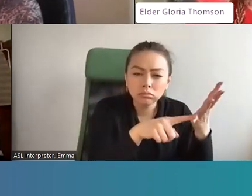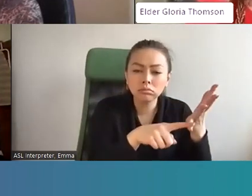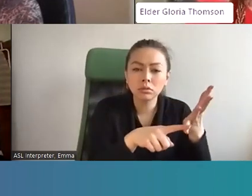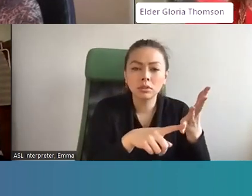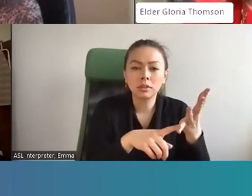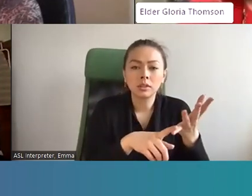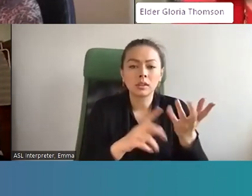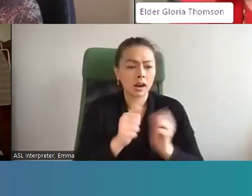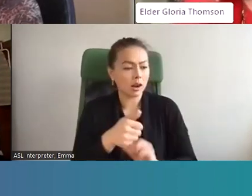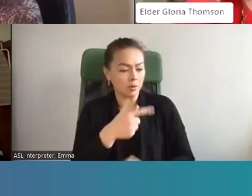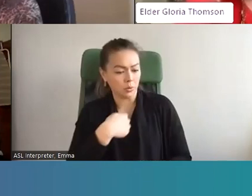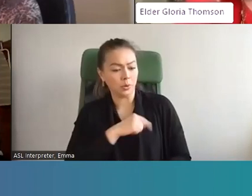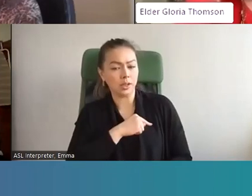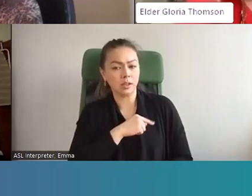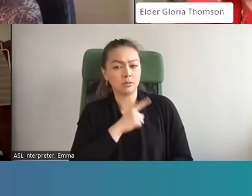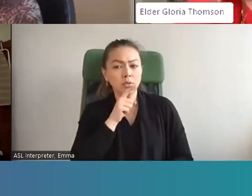how can we